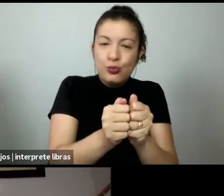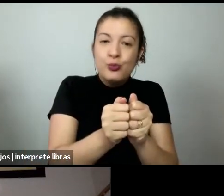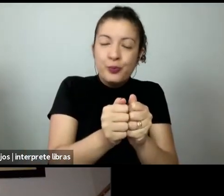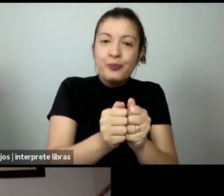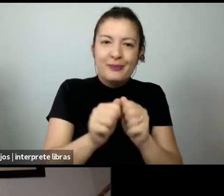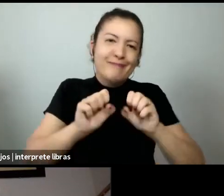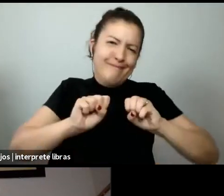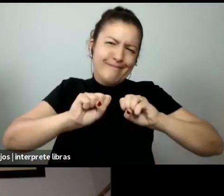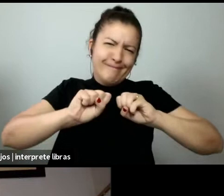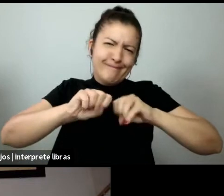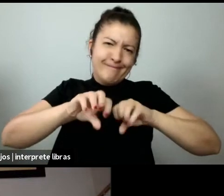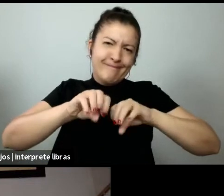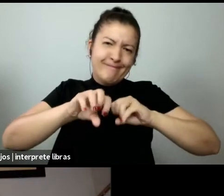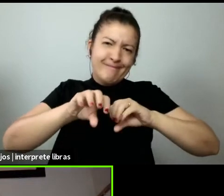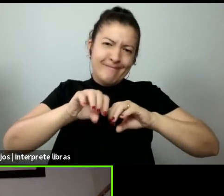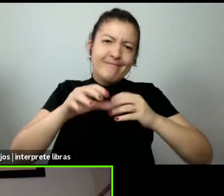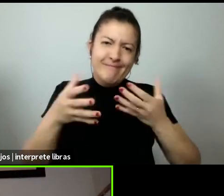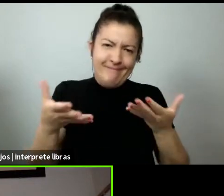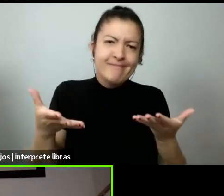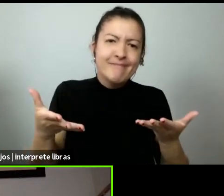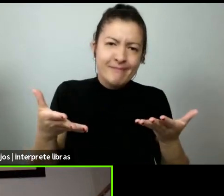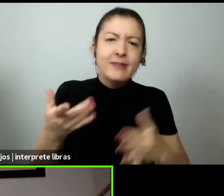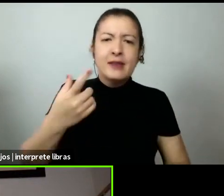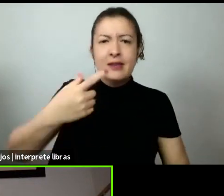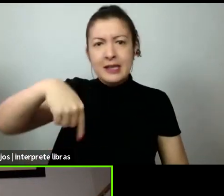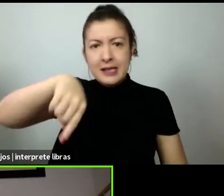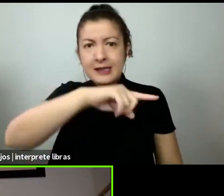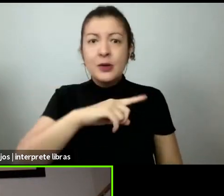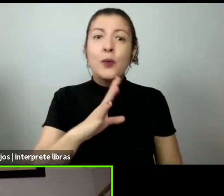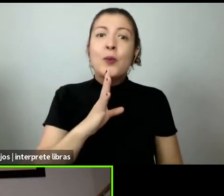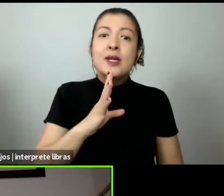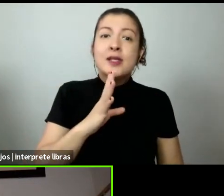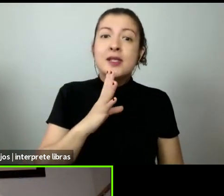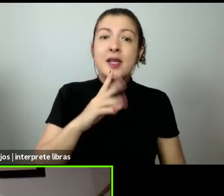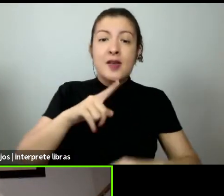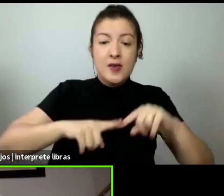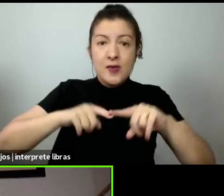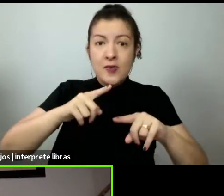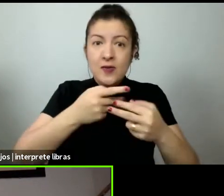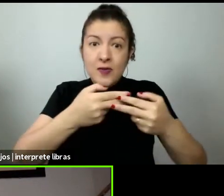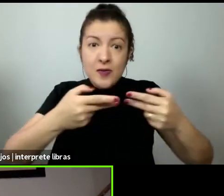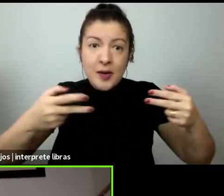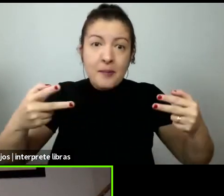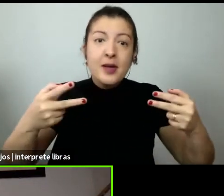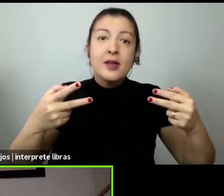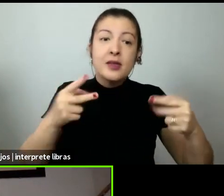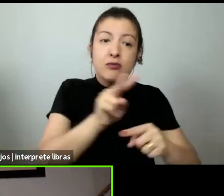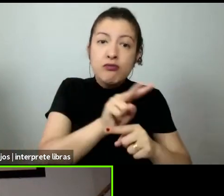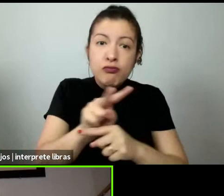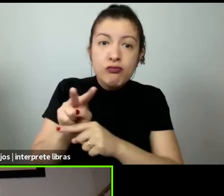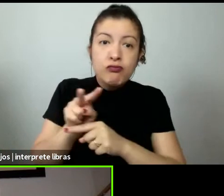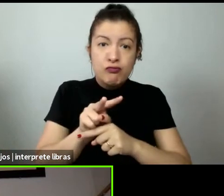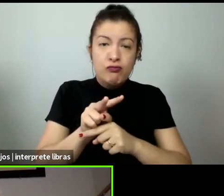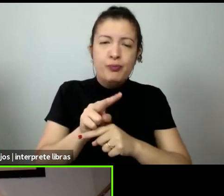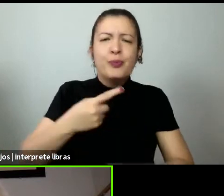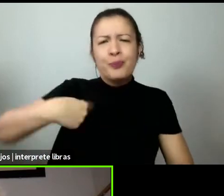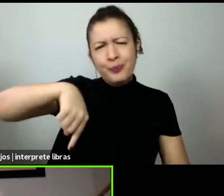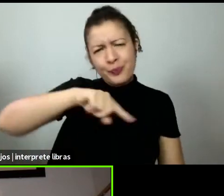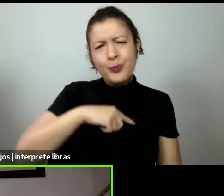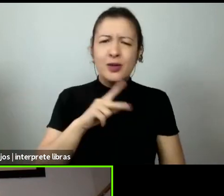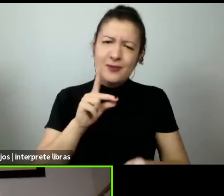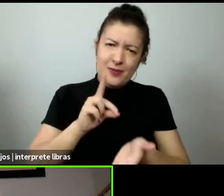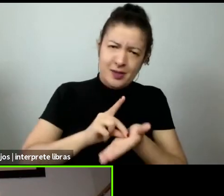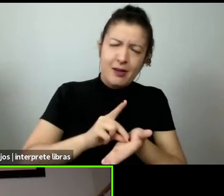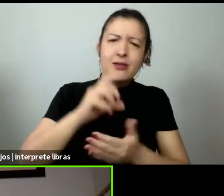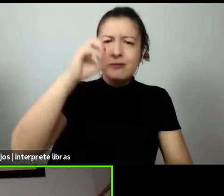being used. But I think more and more what we're learning from this period of trying to create